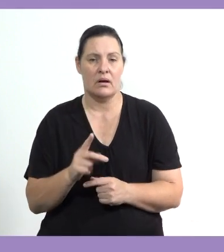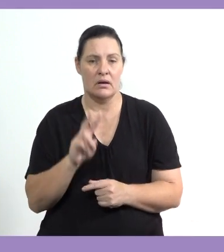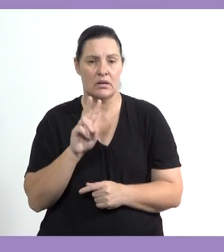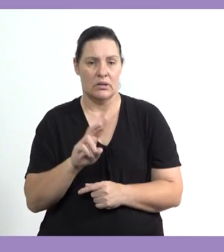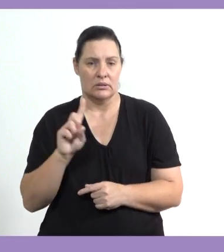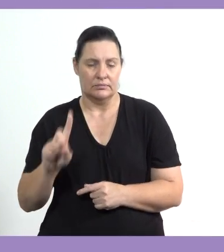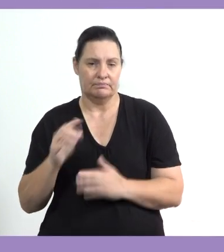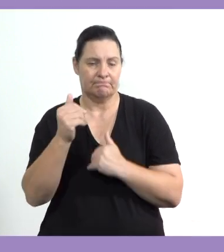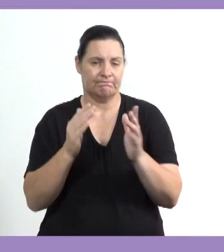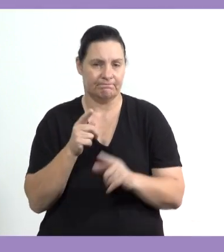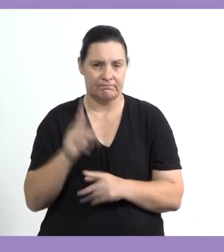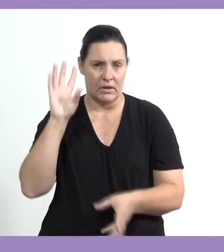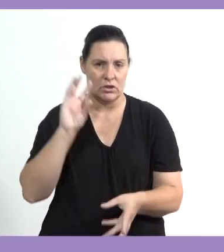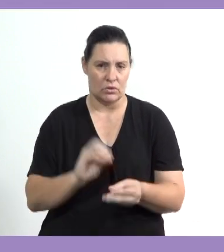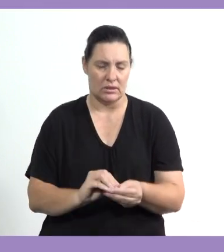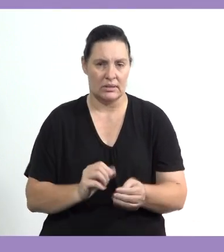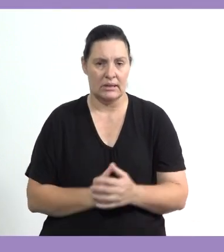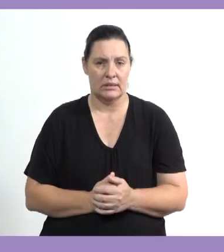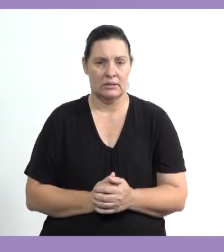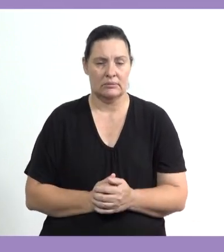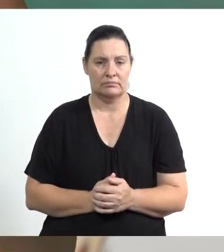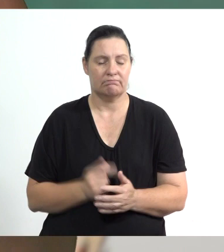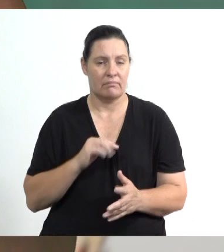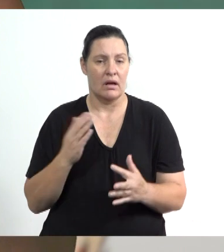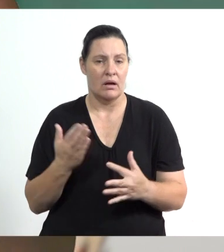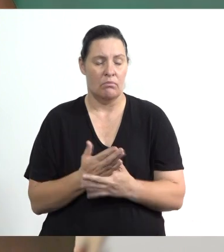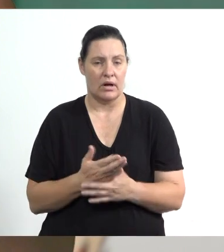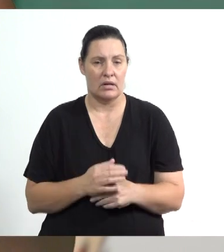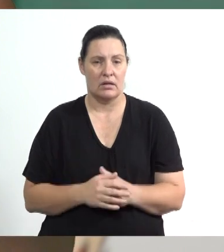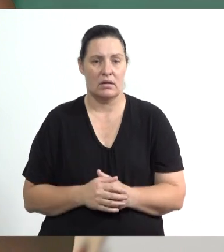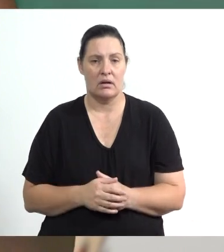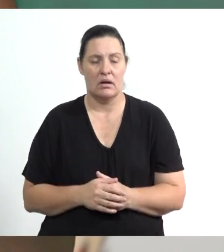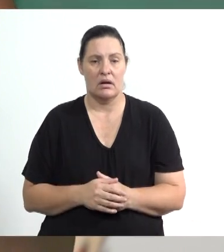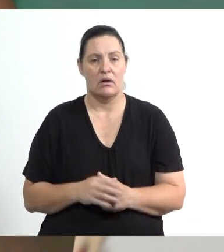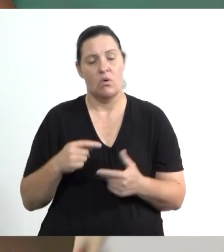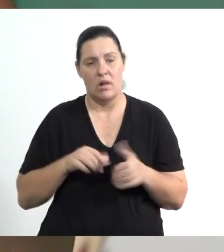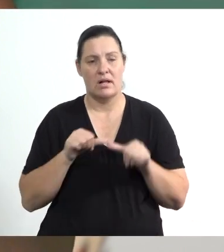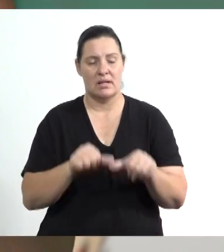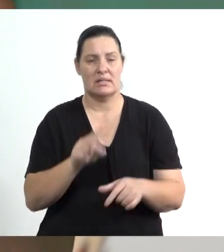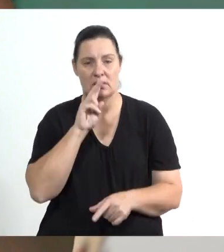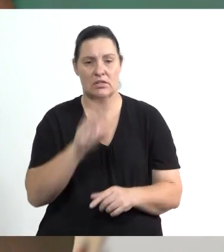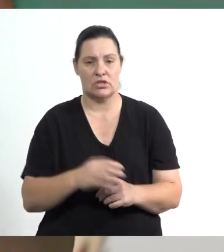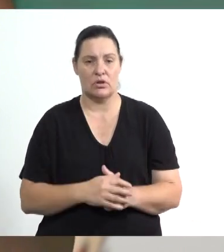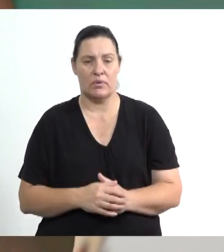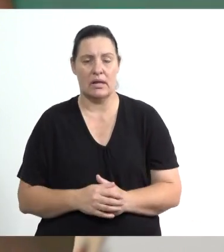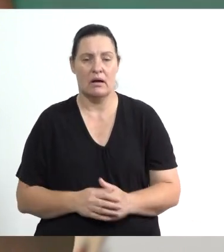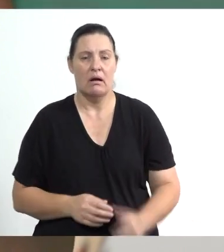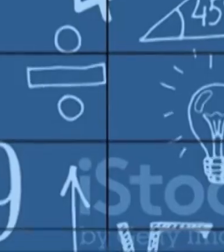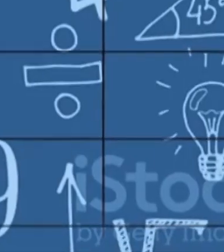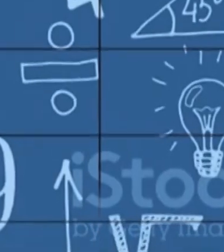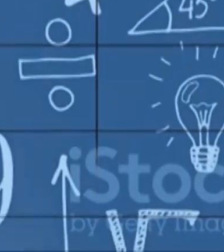be 21 cubes in total. Let's quickly go to an ad break and then we'll see you just now.